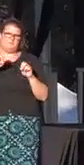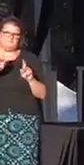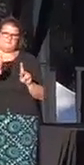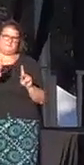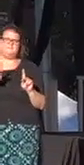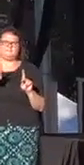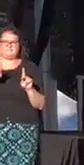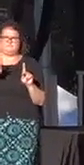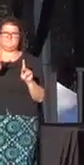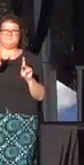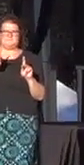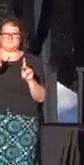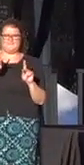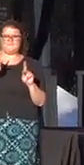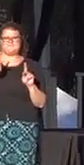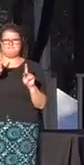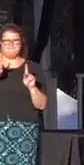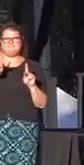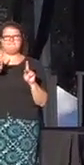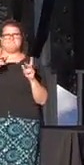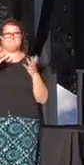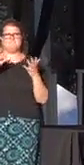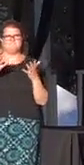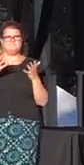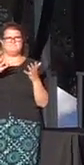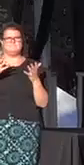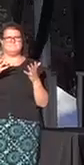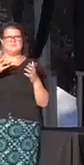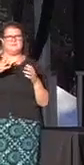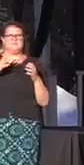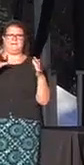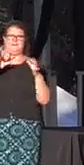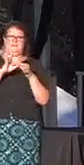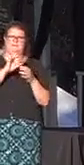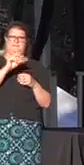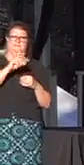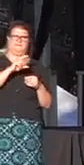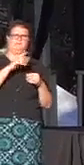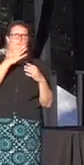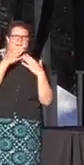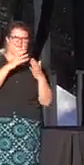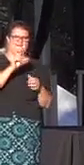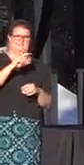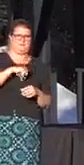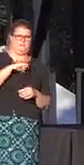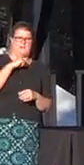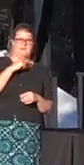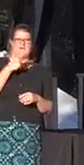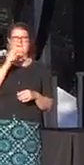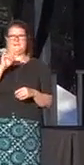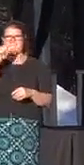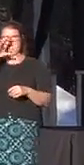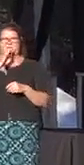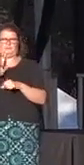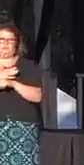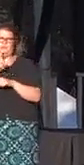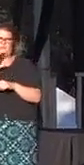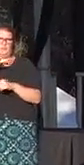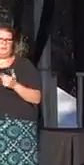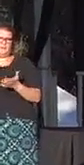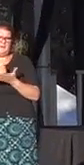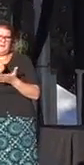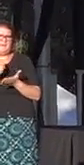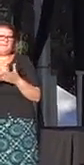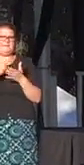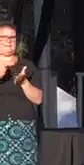opportunity, thanking San Diego Pride, the Gay Man's Chorus, for your work and counsel and help in counseling